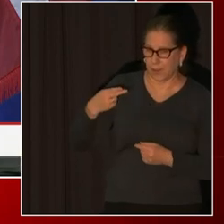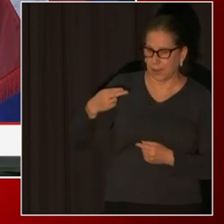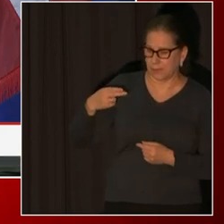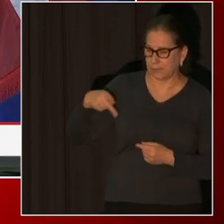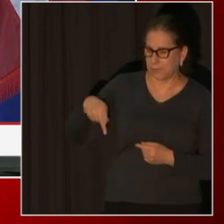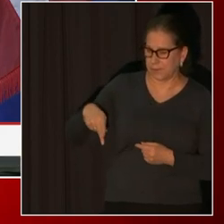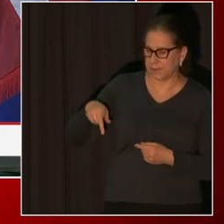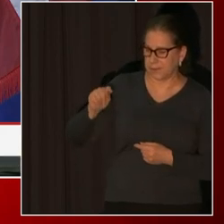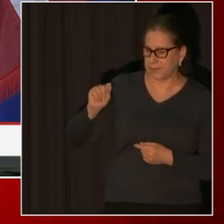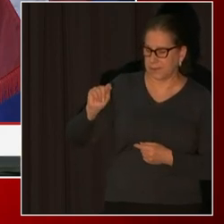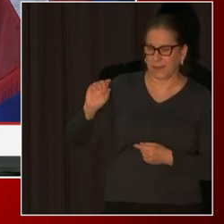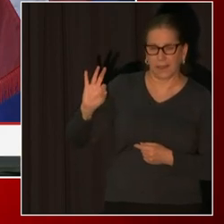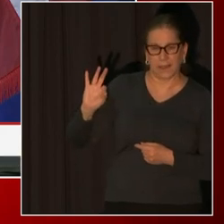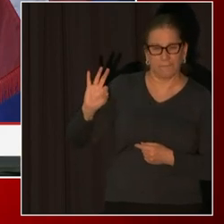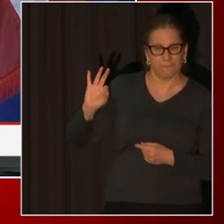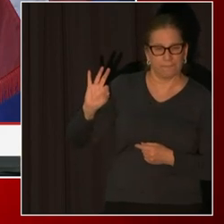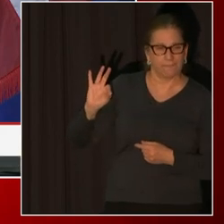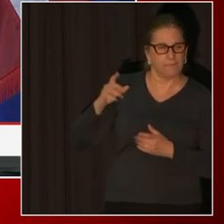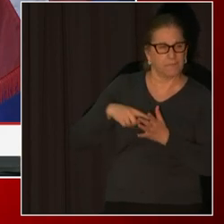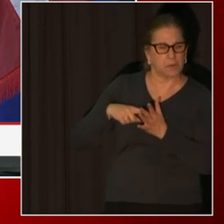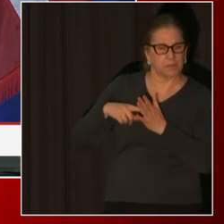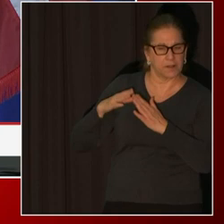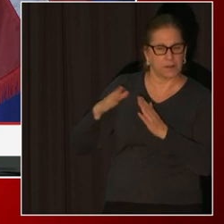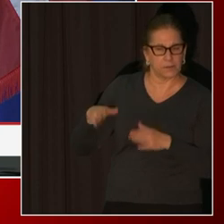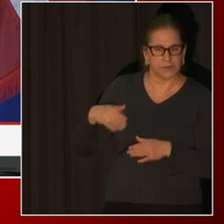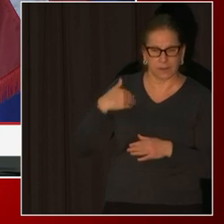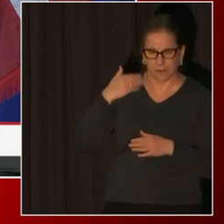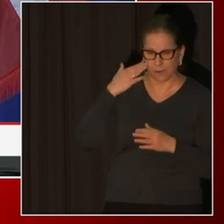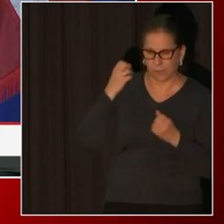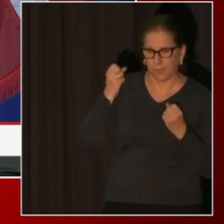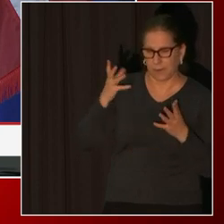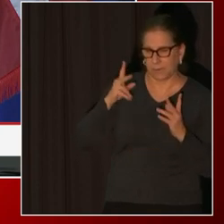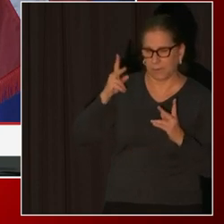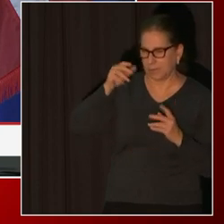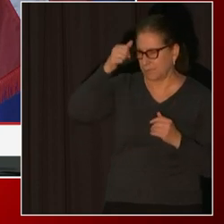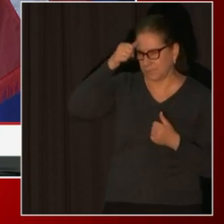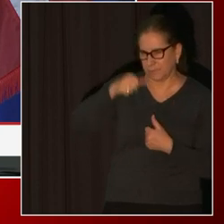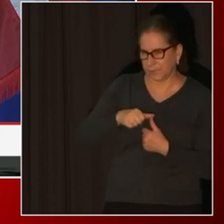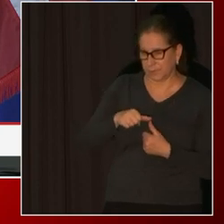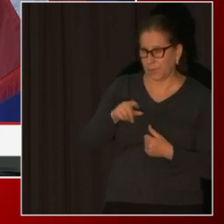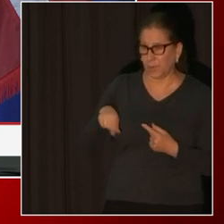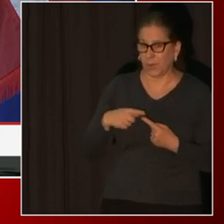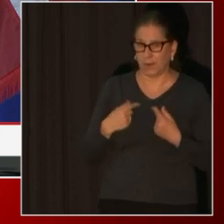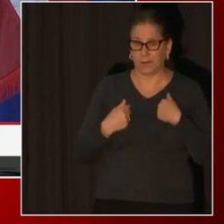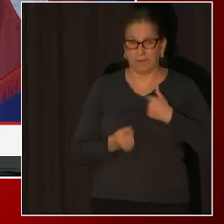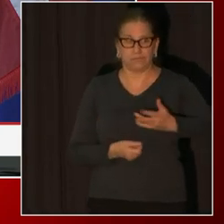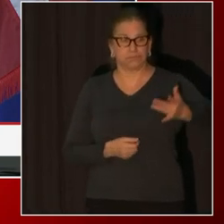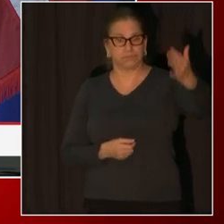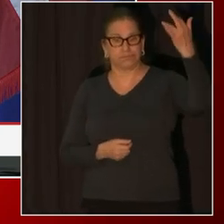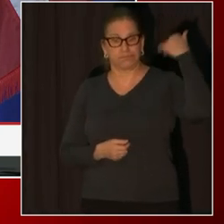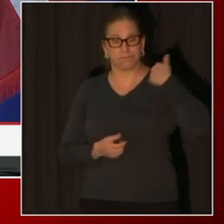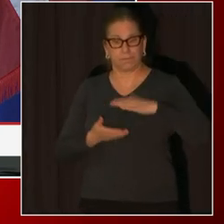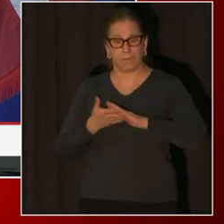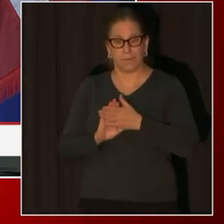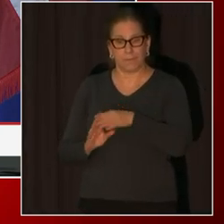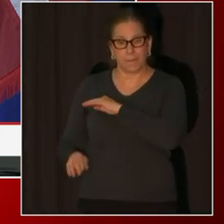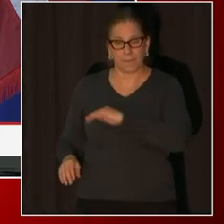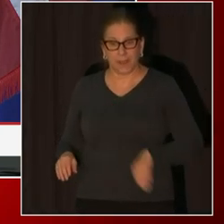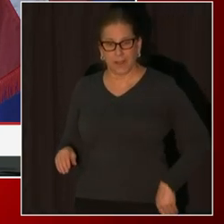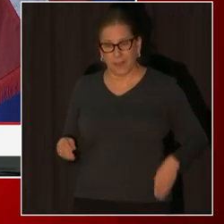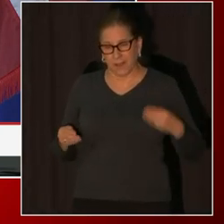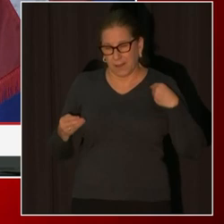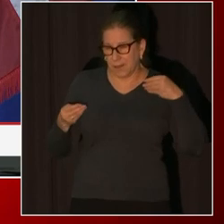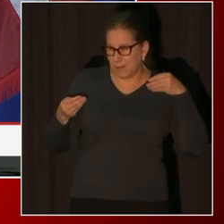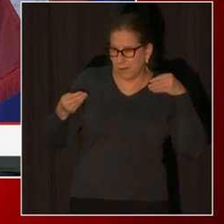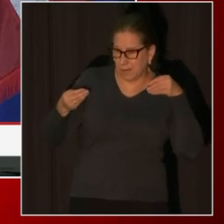I know many people don't remember, but when I became mayor, we were spending, I think, somewhere south of $70 million in